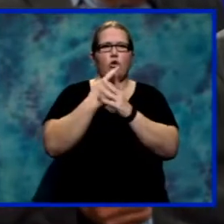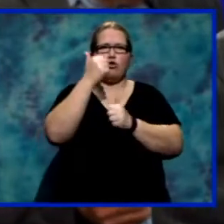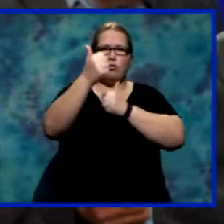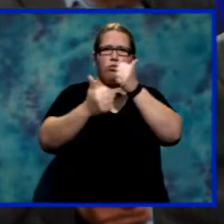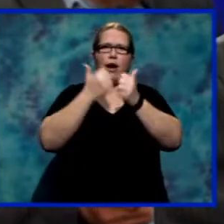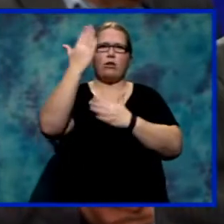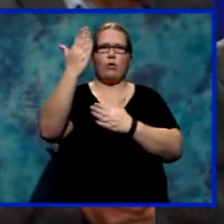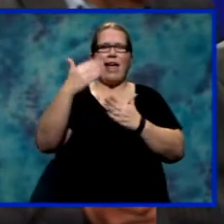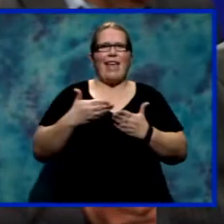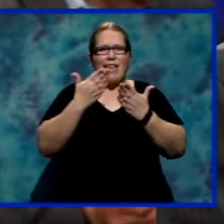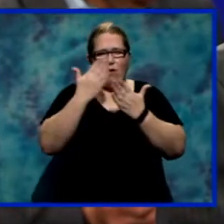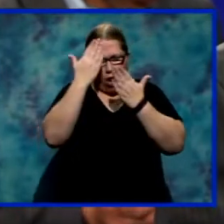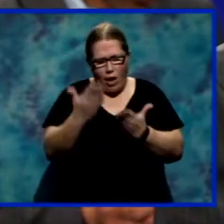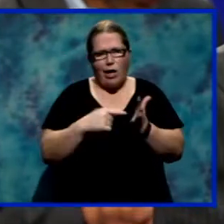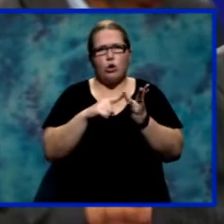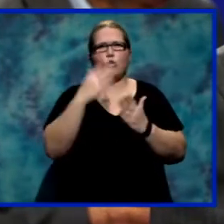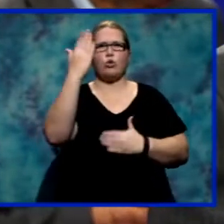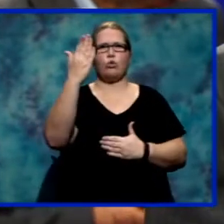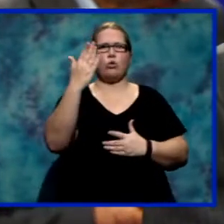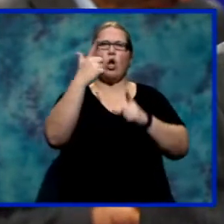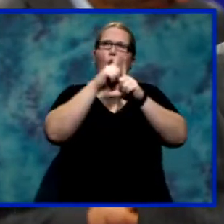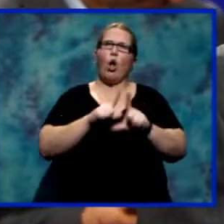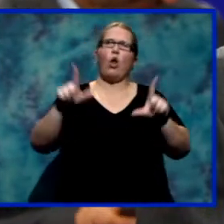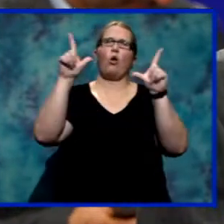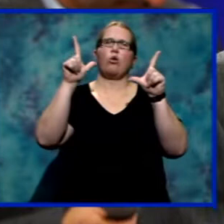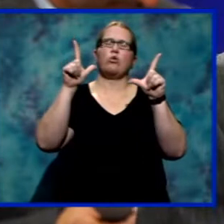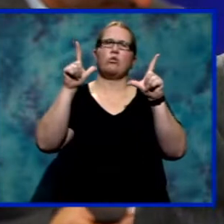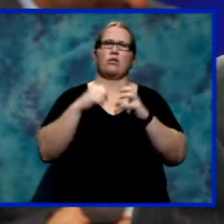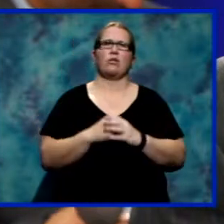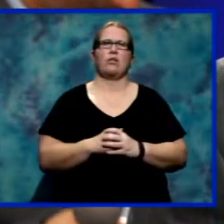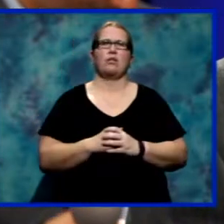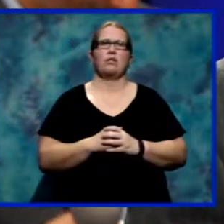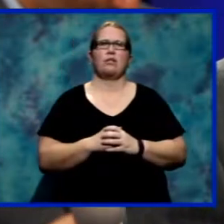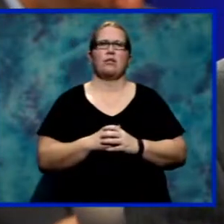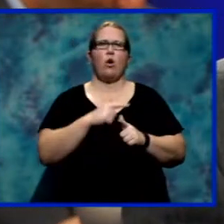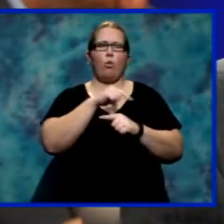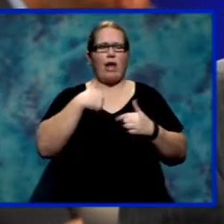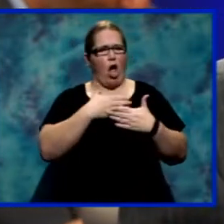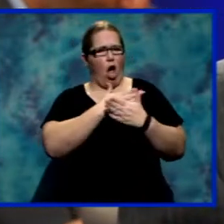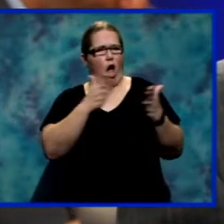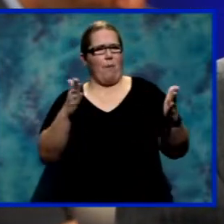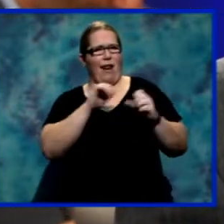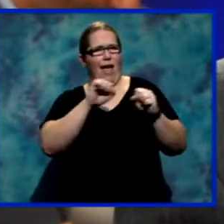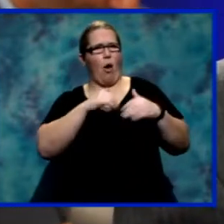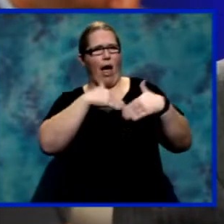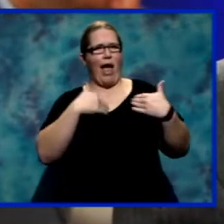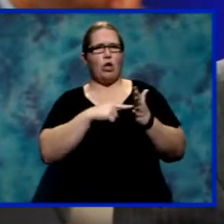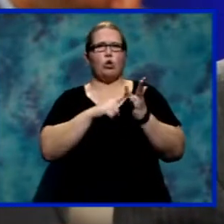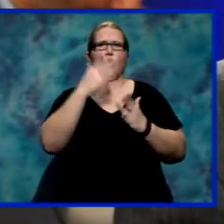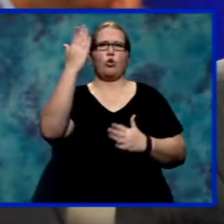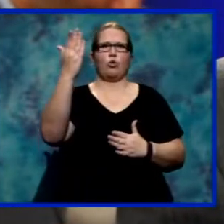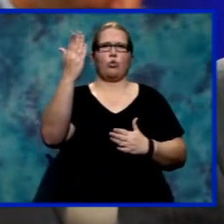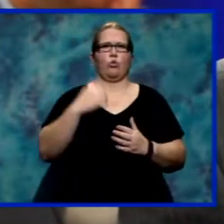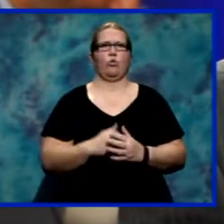give honor to you. Dear Lord, as we now open our hearts to you by giving a